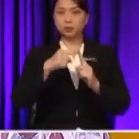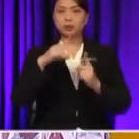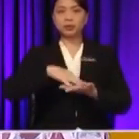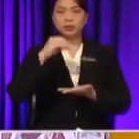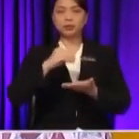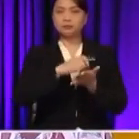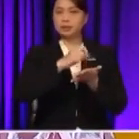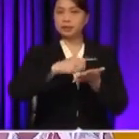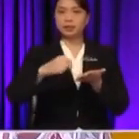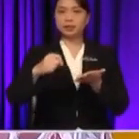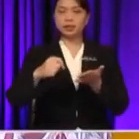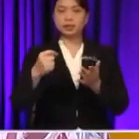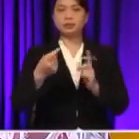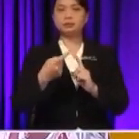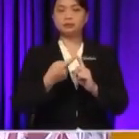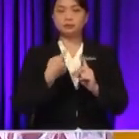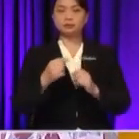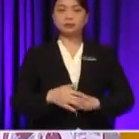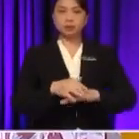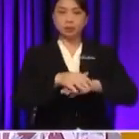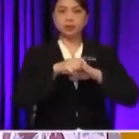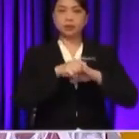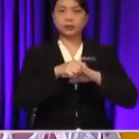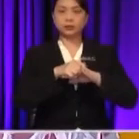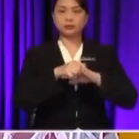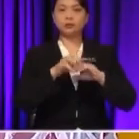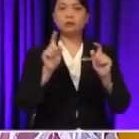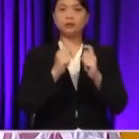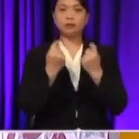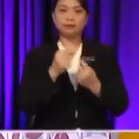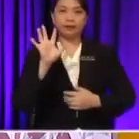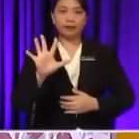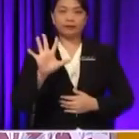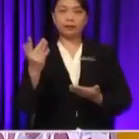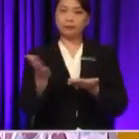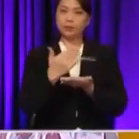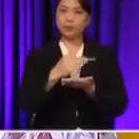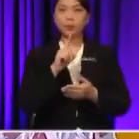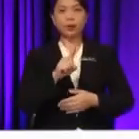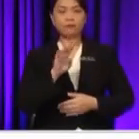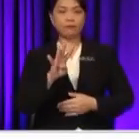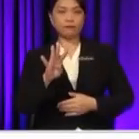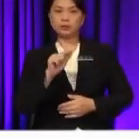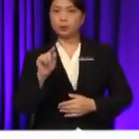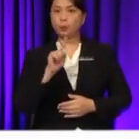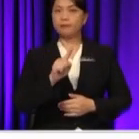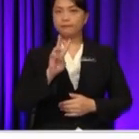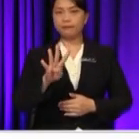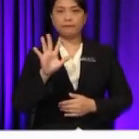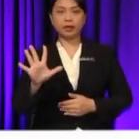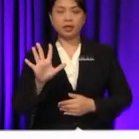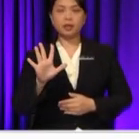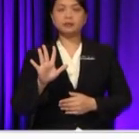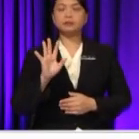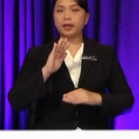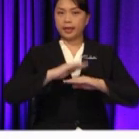is actually taken from English Download B1 Plus, which is English Form 5 textbook, page 144 to 145. So for viewers at home, you may refer